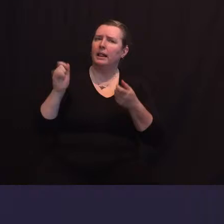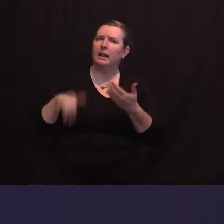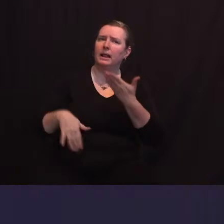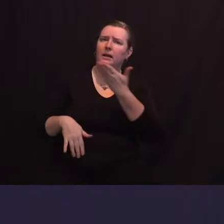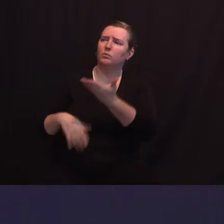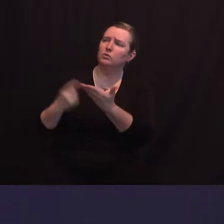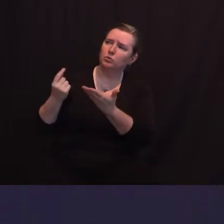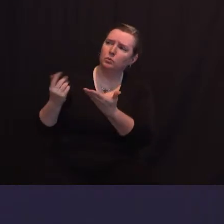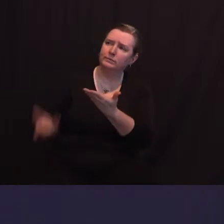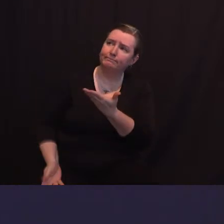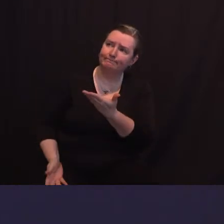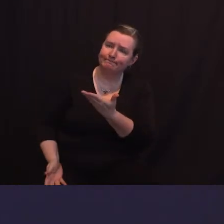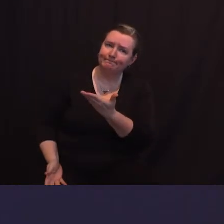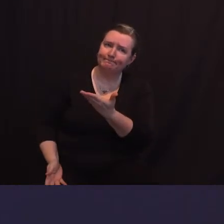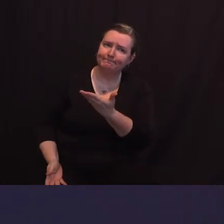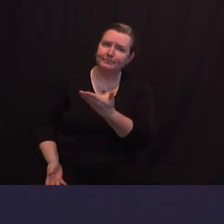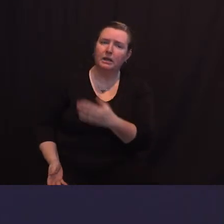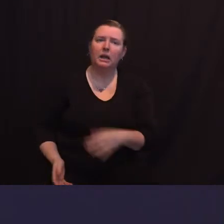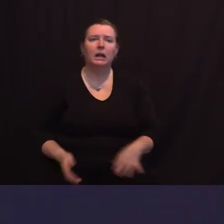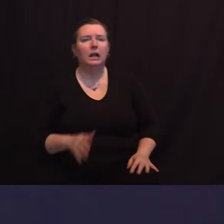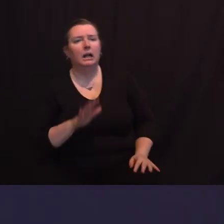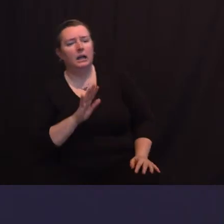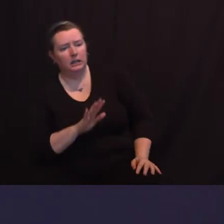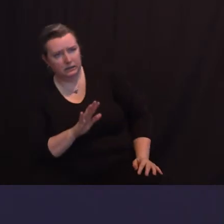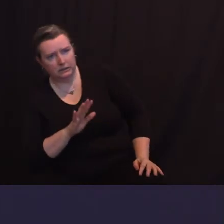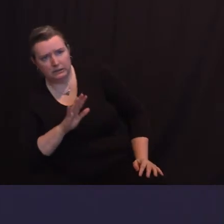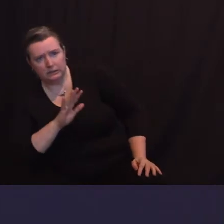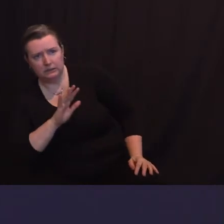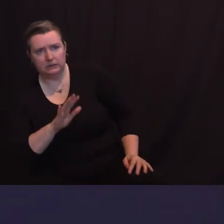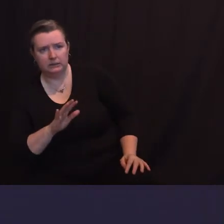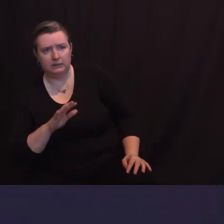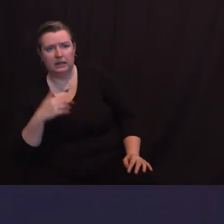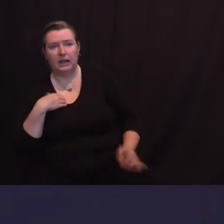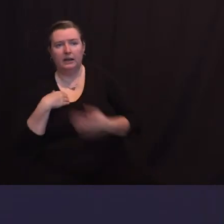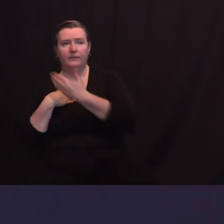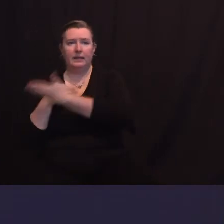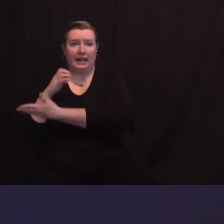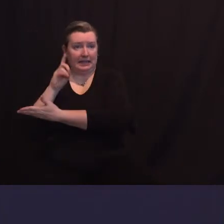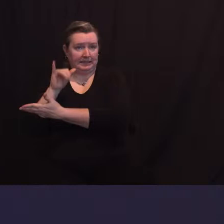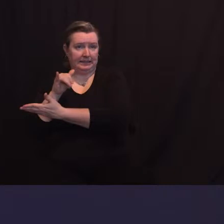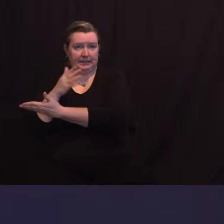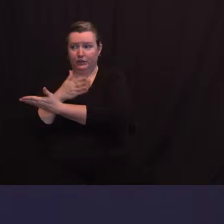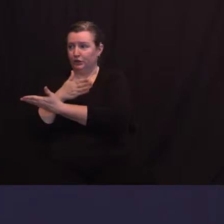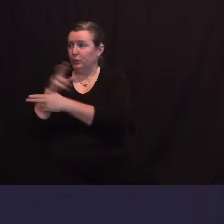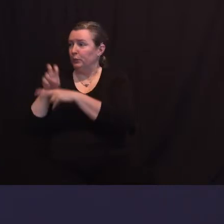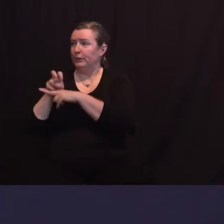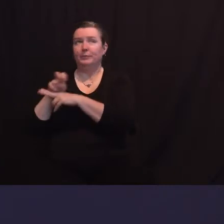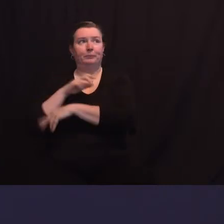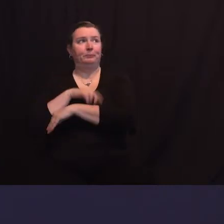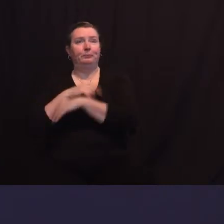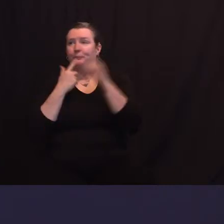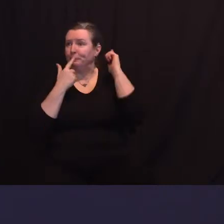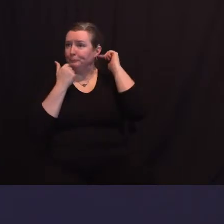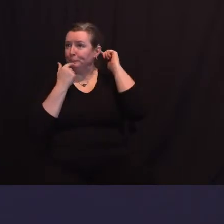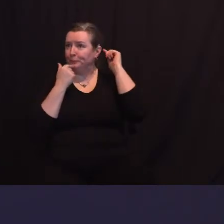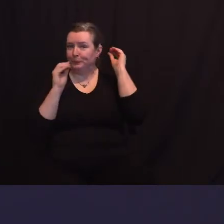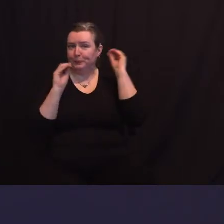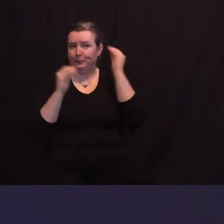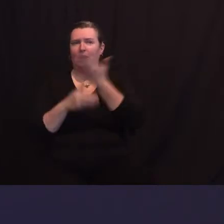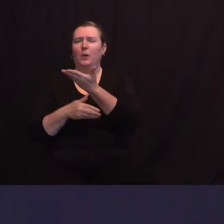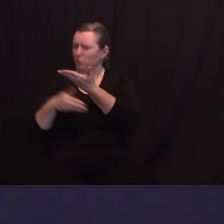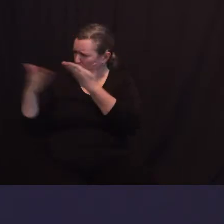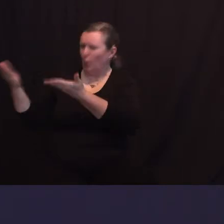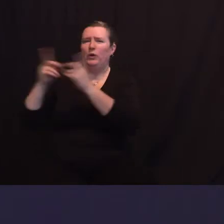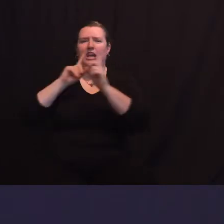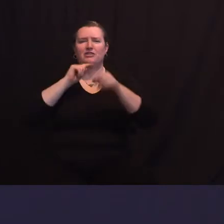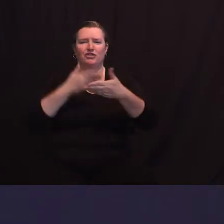these one at a time, and we got Eddie President's here. We got to bring Eddie in from the bullpen, Judy, to make sure he gets his money's worth. But I think your